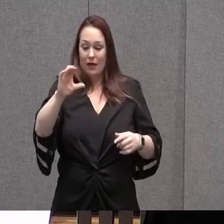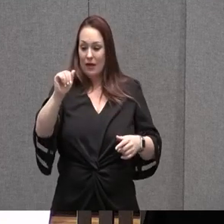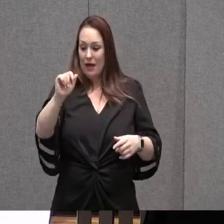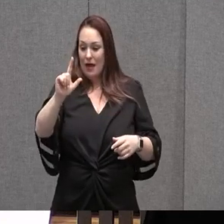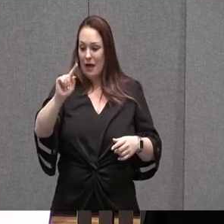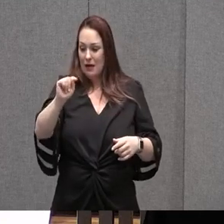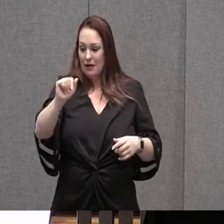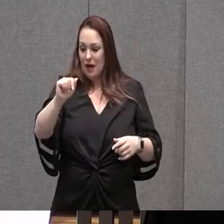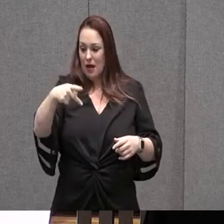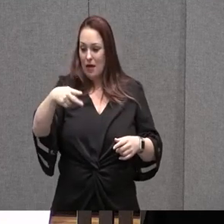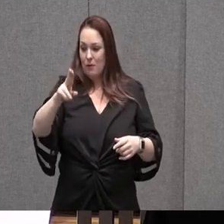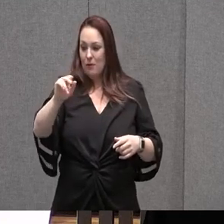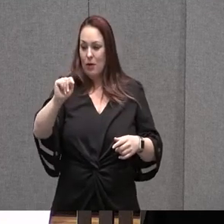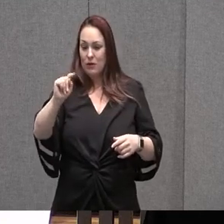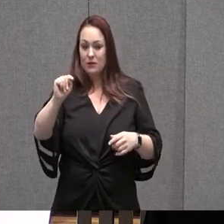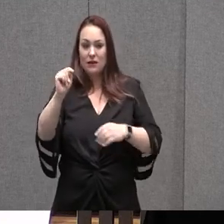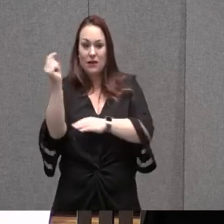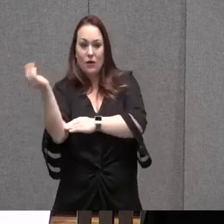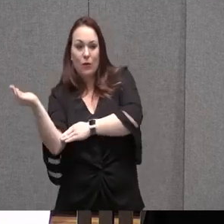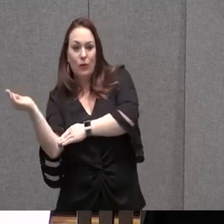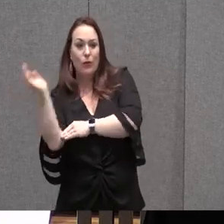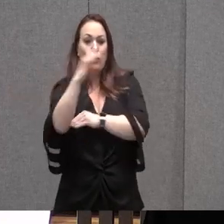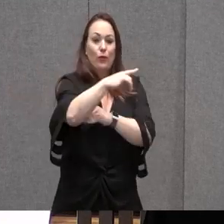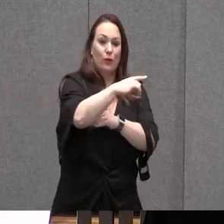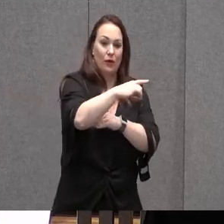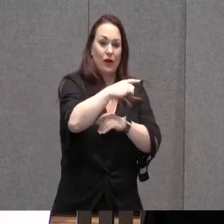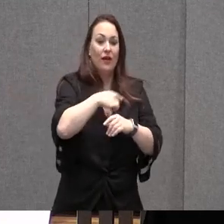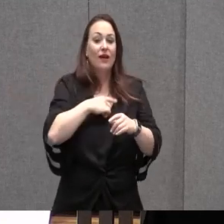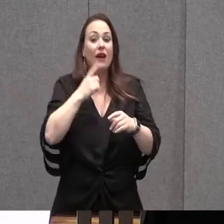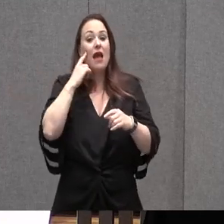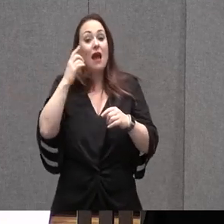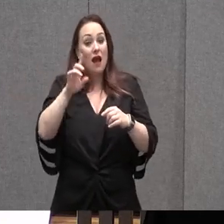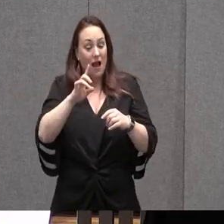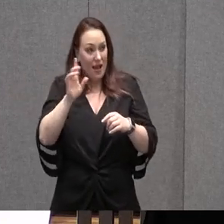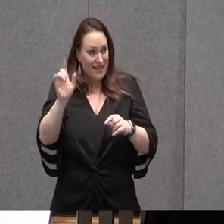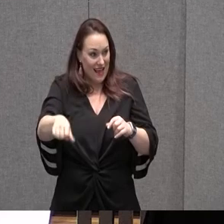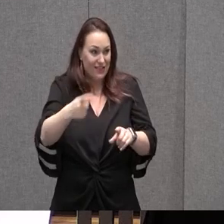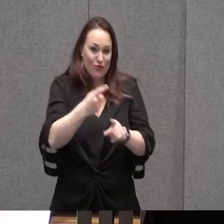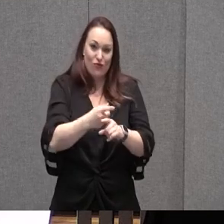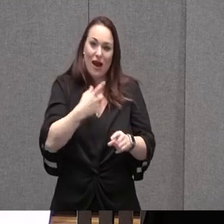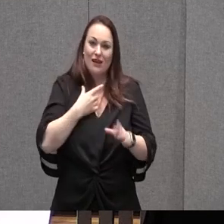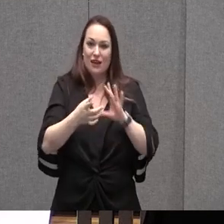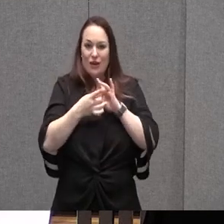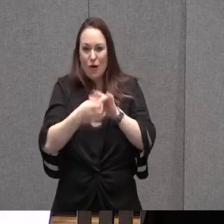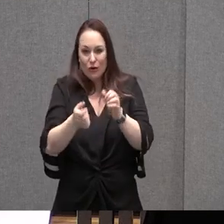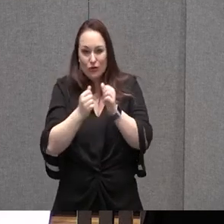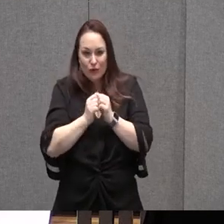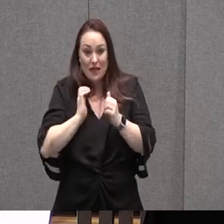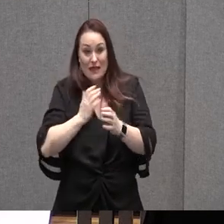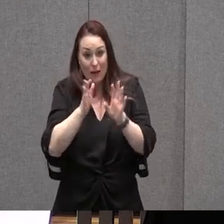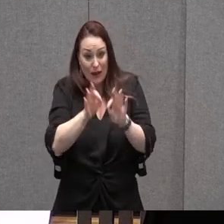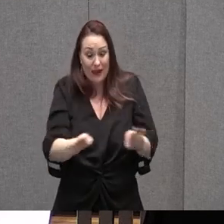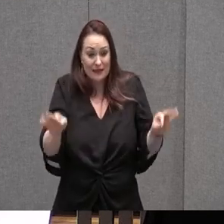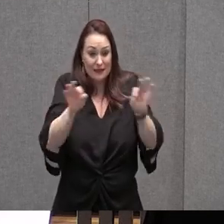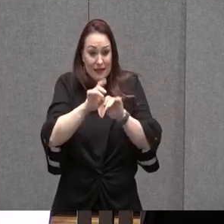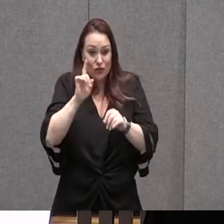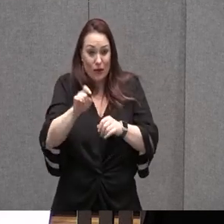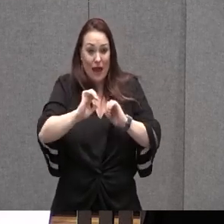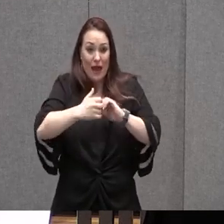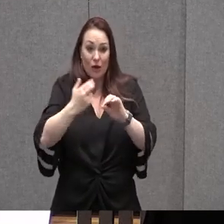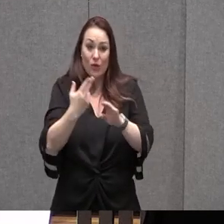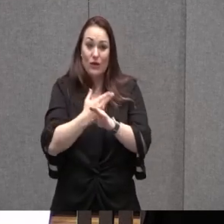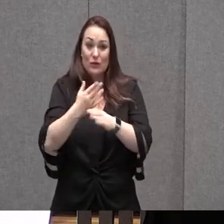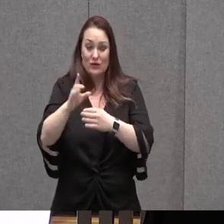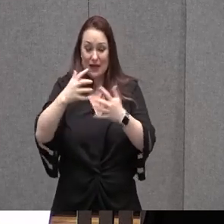Catapults. I love it. You and I. Yeah. And it goes really well with our essential question. How can we use the engineering design process